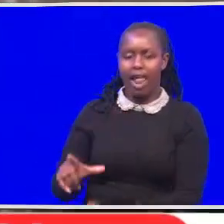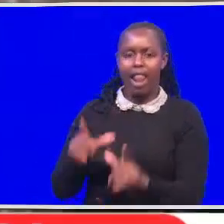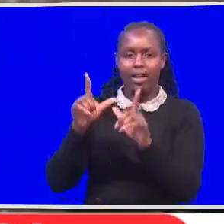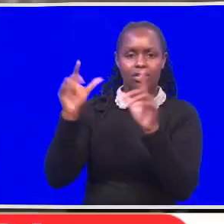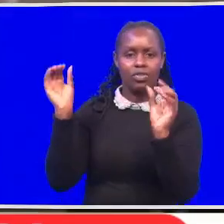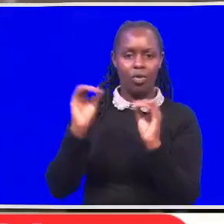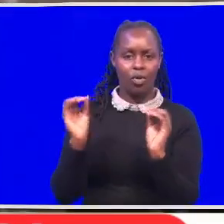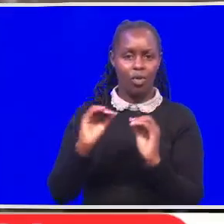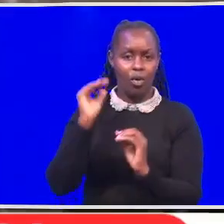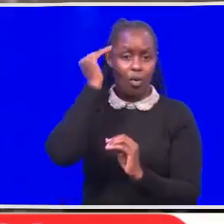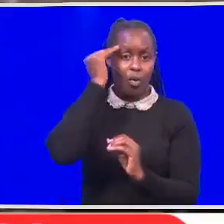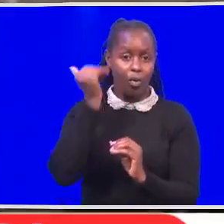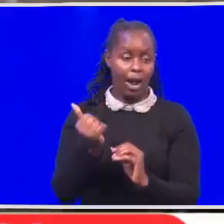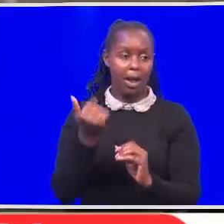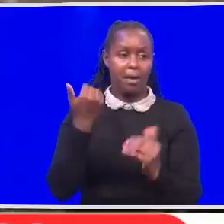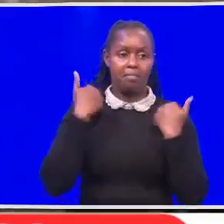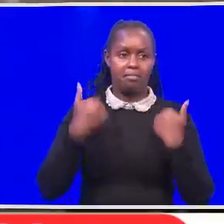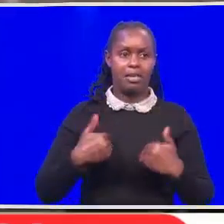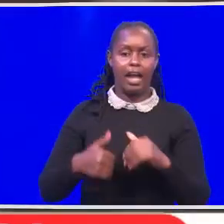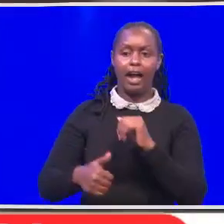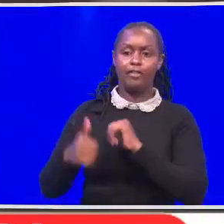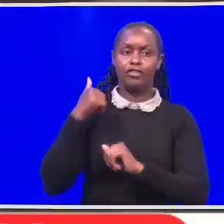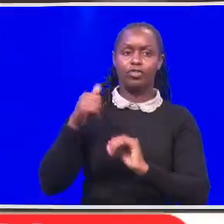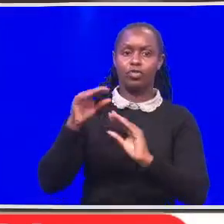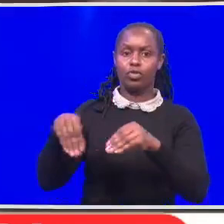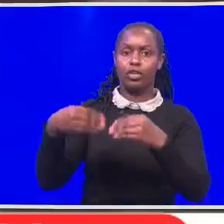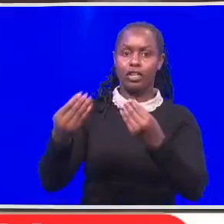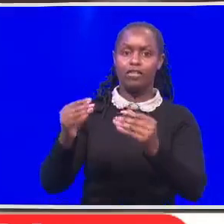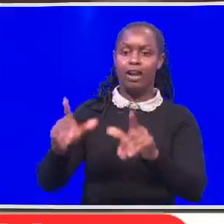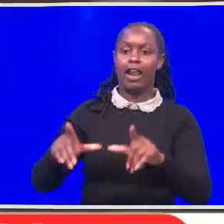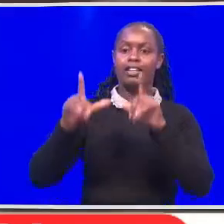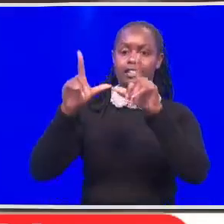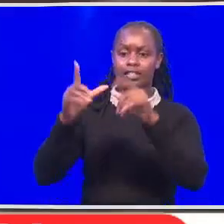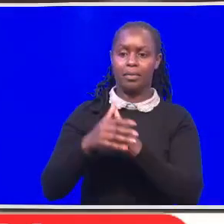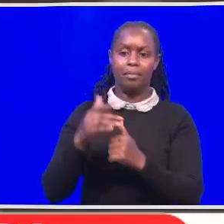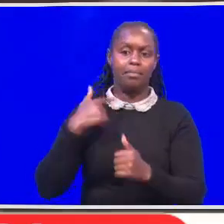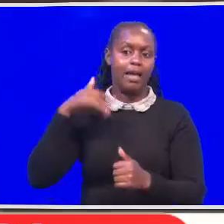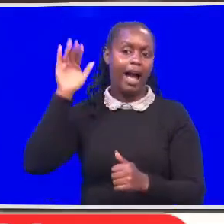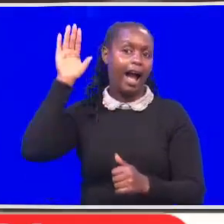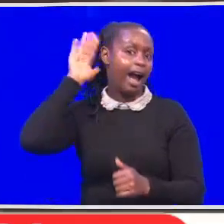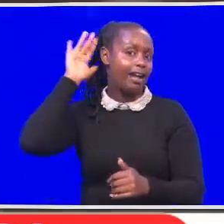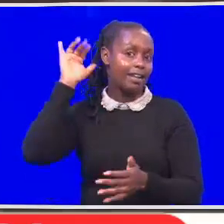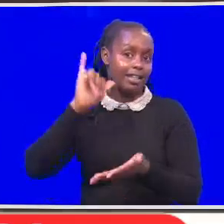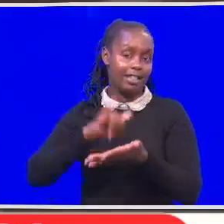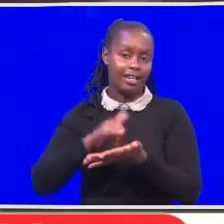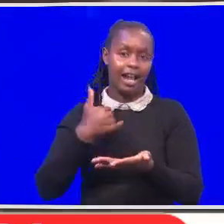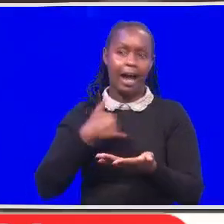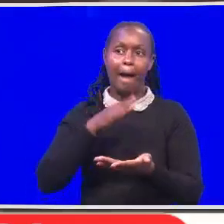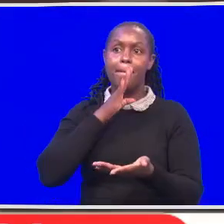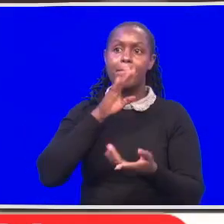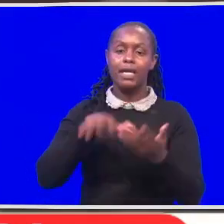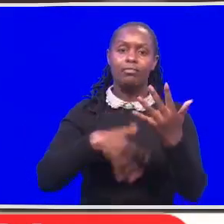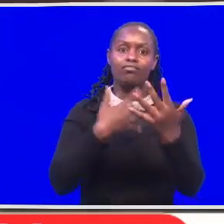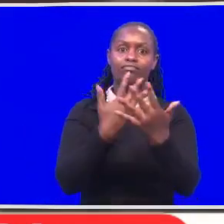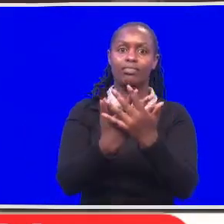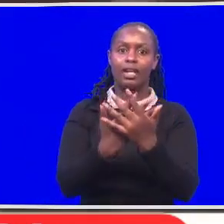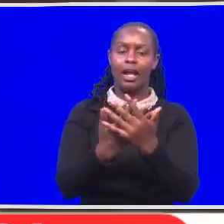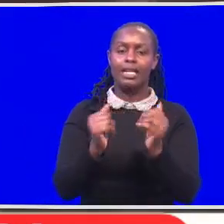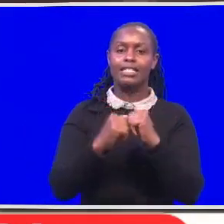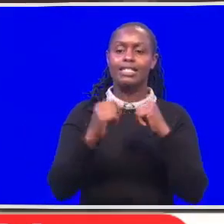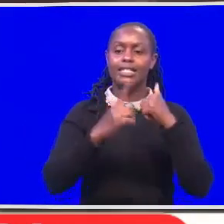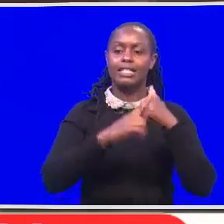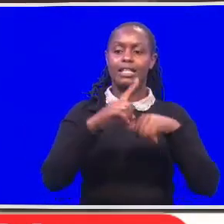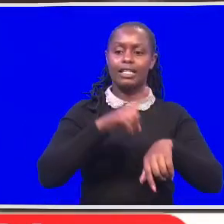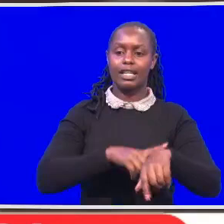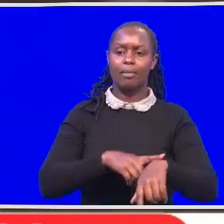Kwa sababu nilikuwa nimekataa kuwapatia license. Nasikia alikuwa amefungwa, ameperekwa kotini mara 16.